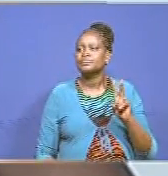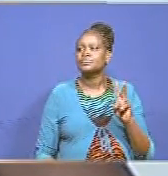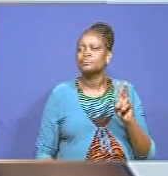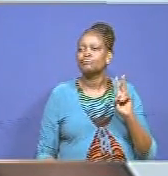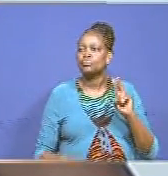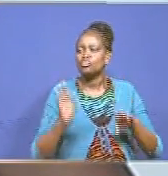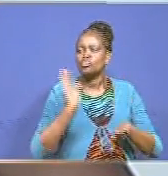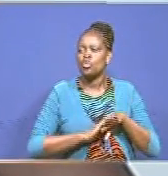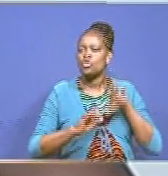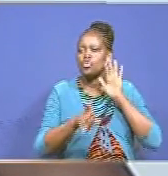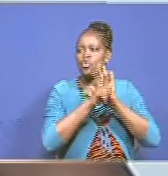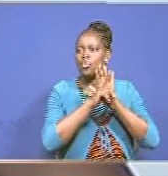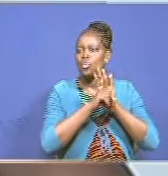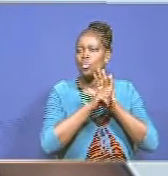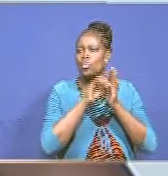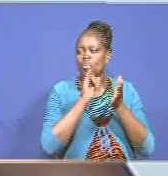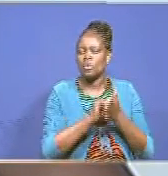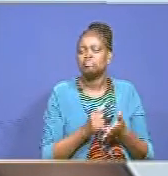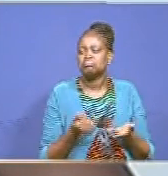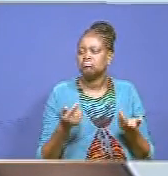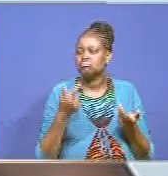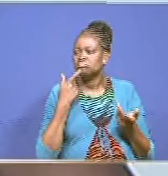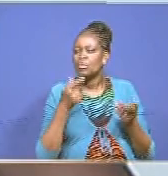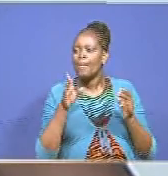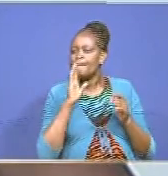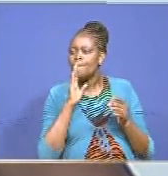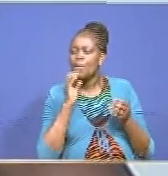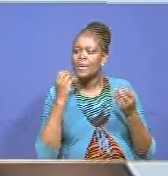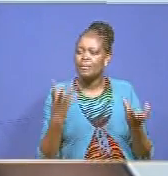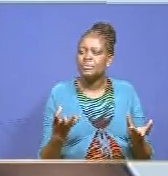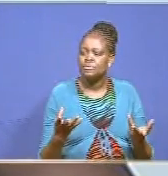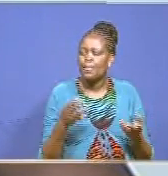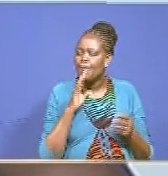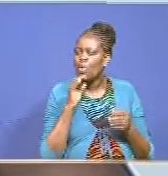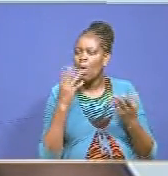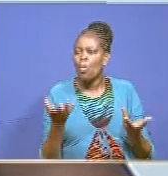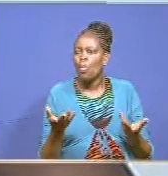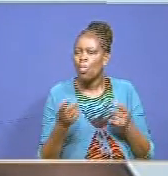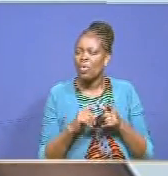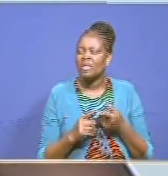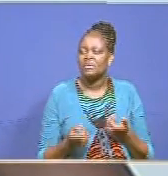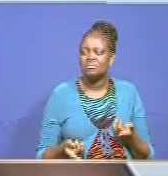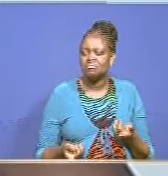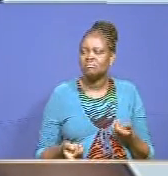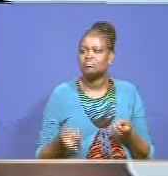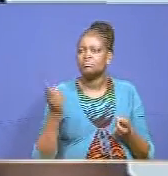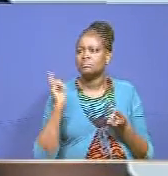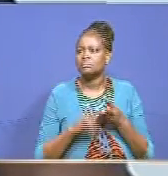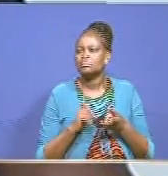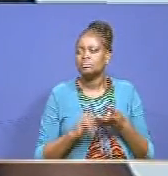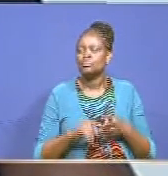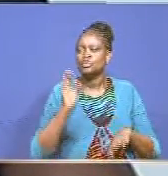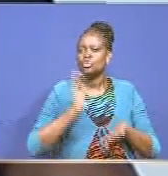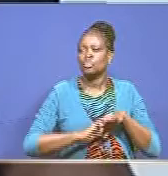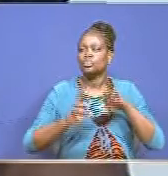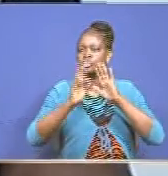laws that can guide the borrowing of funds. We need to come up with the proper regulations